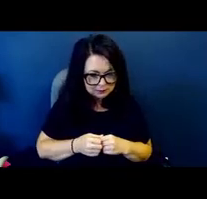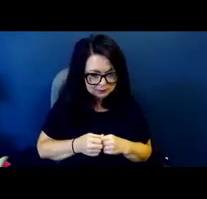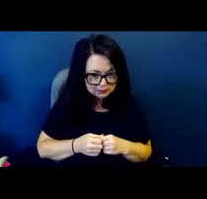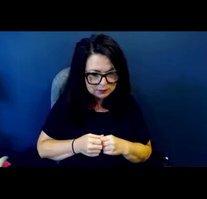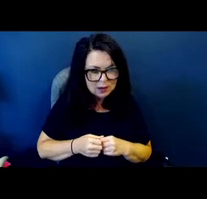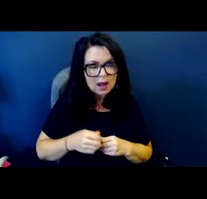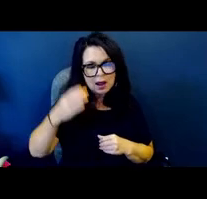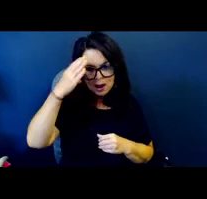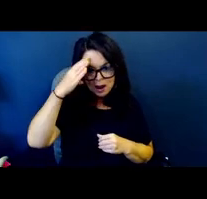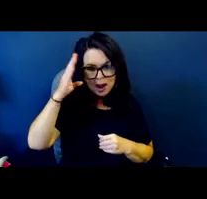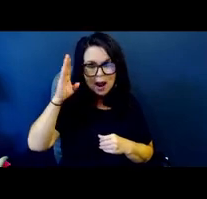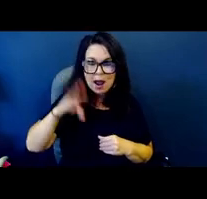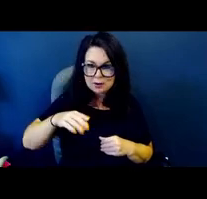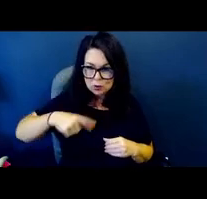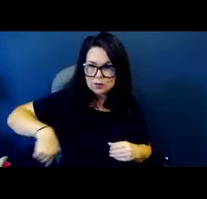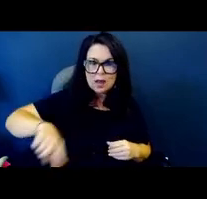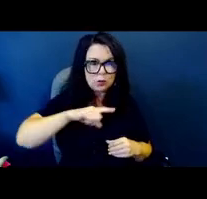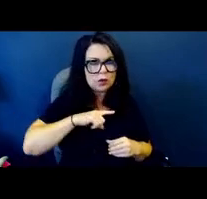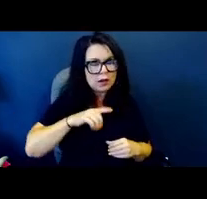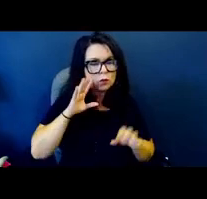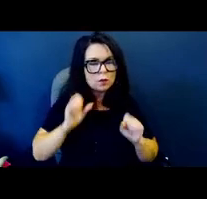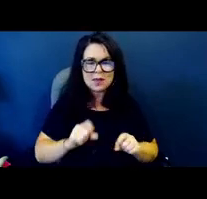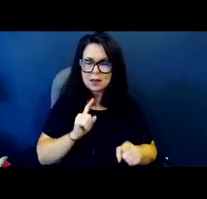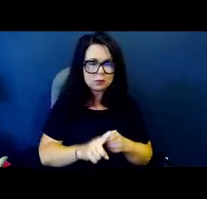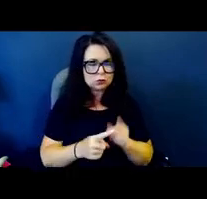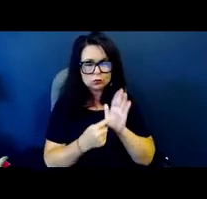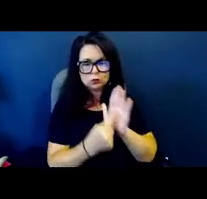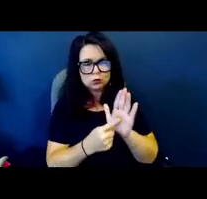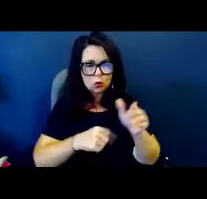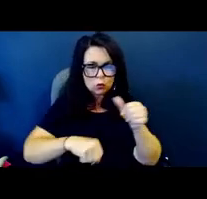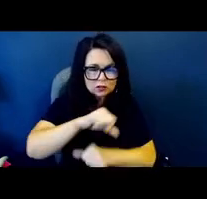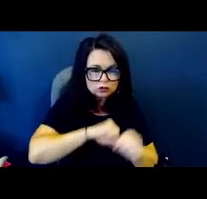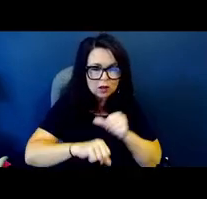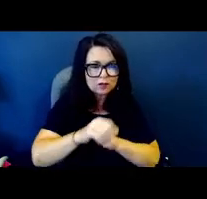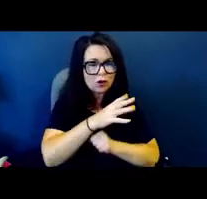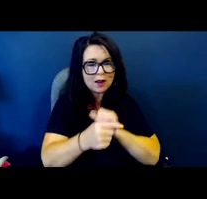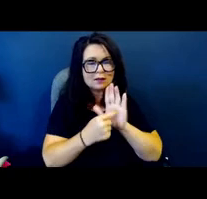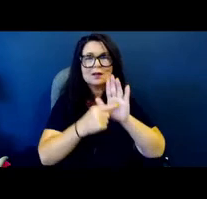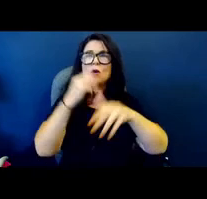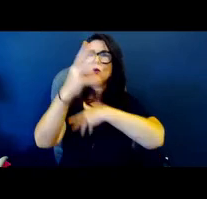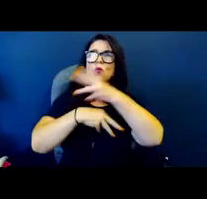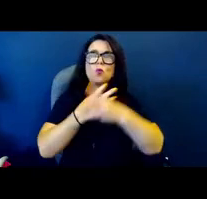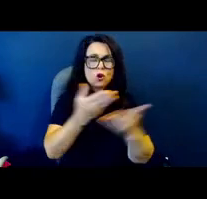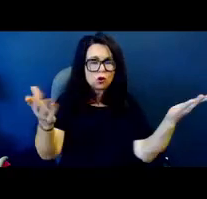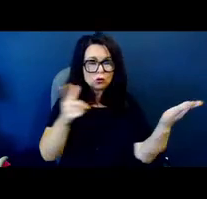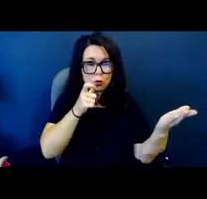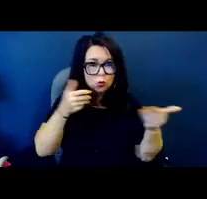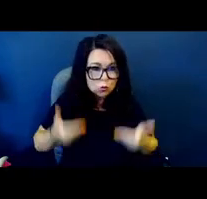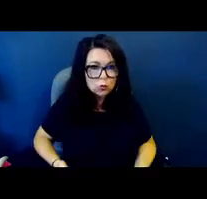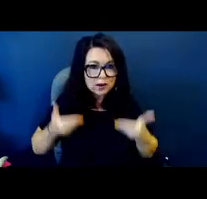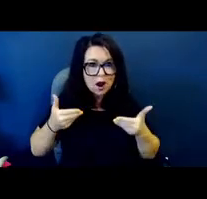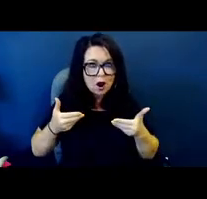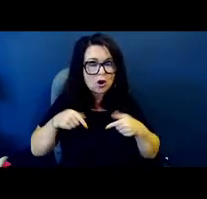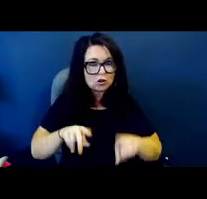I know we will show each other and the world who we really are in November when we choose genuine